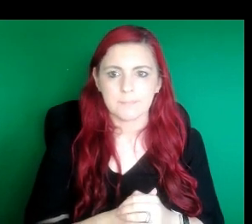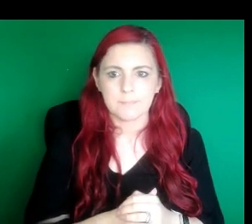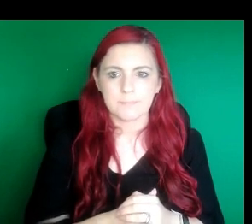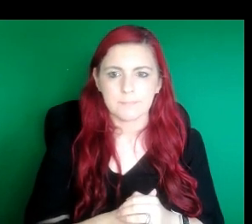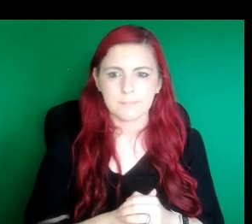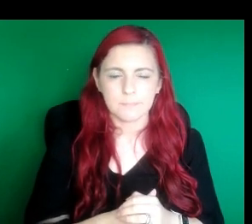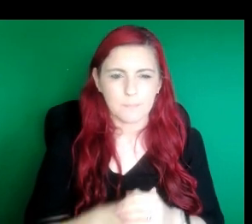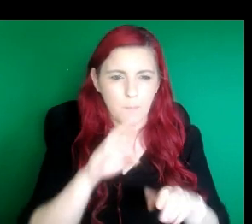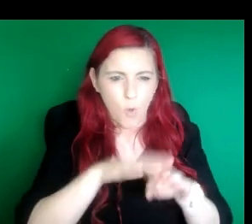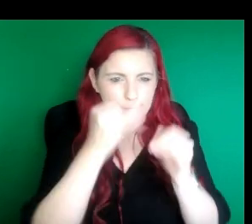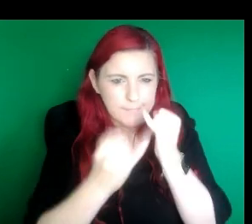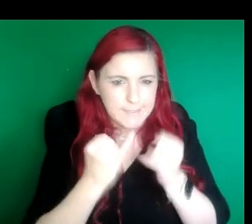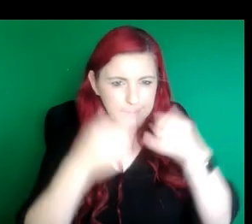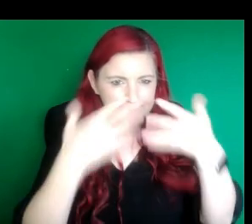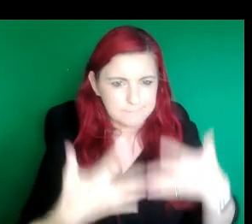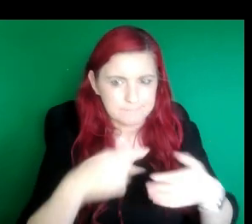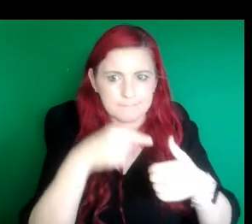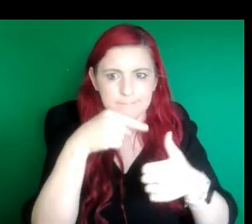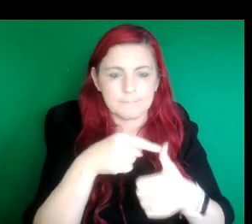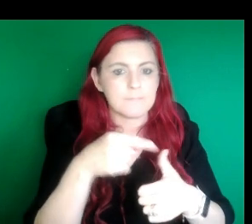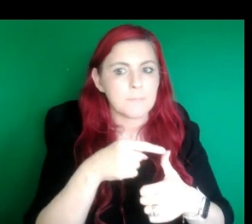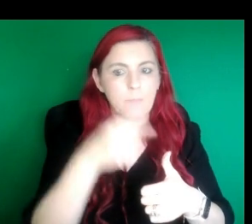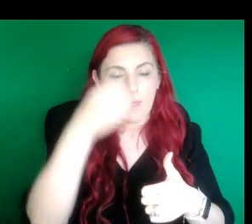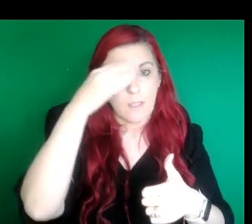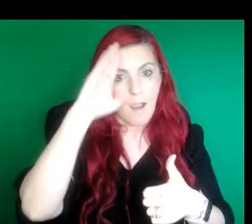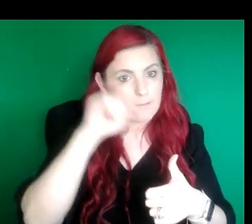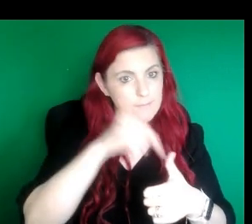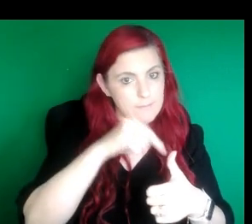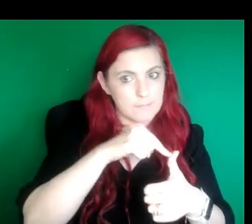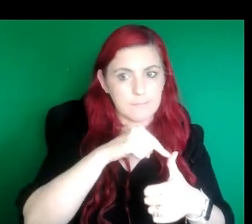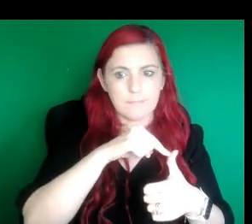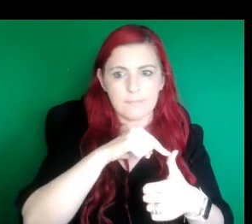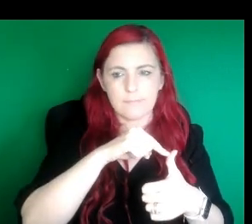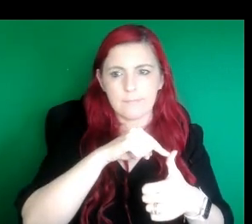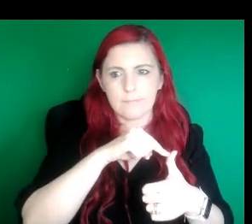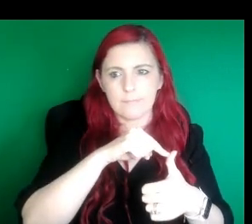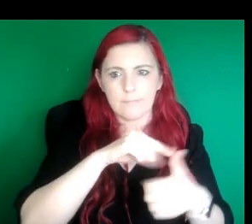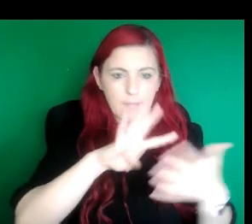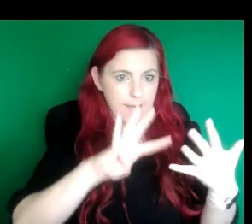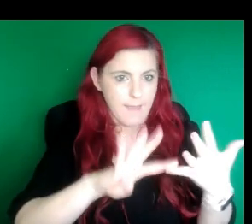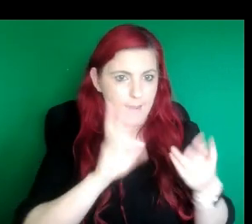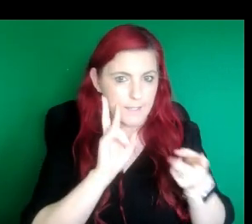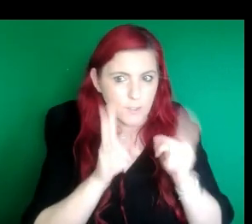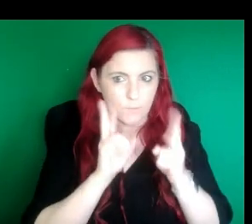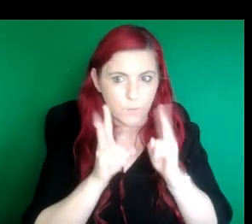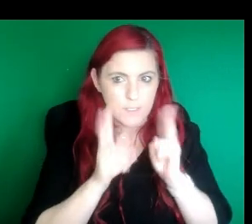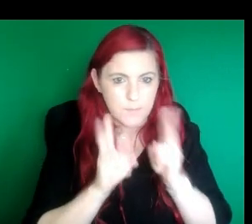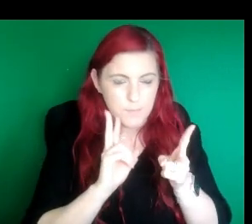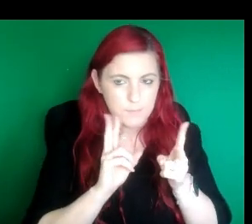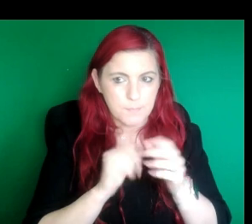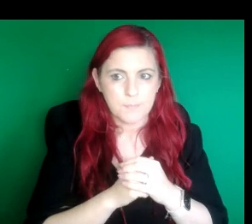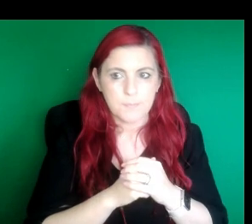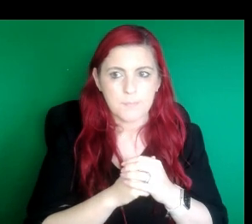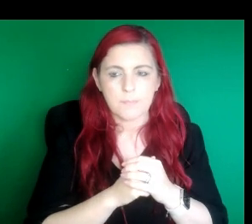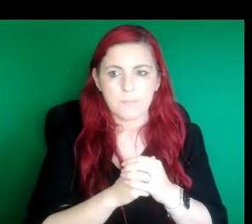So just to break them down a little bit further, so in Ireland, there were 9 interviews conducted. So I did